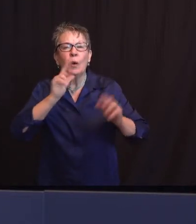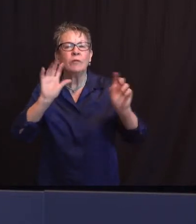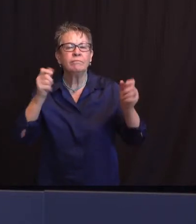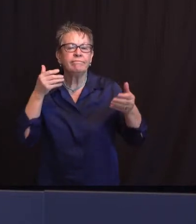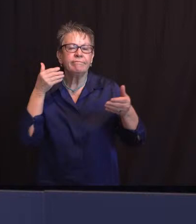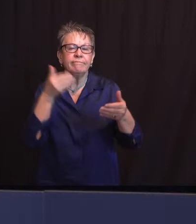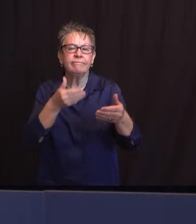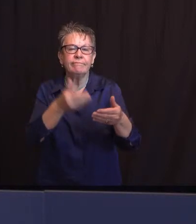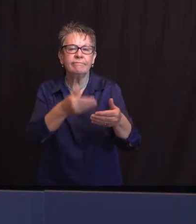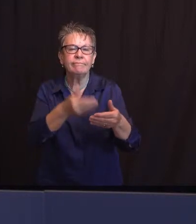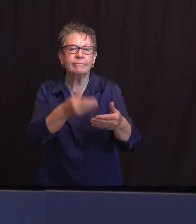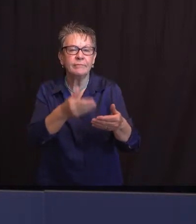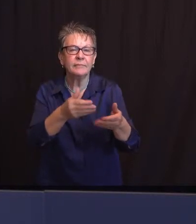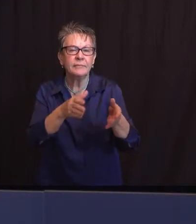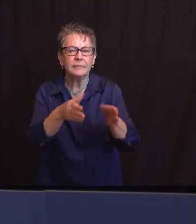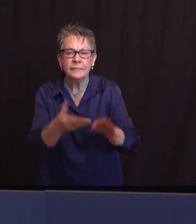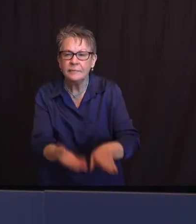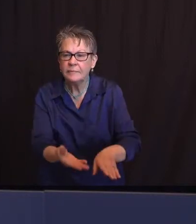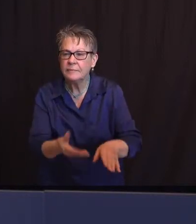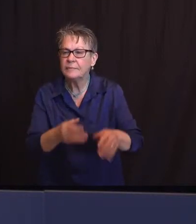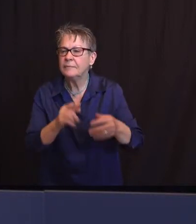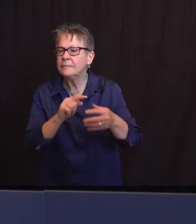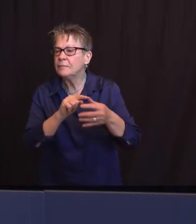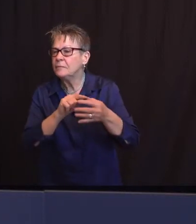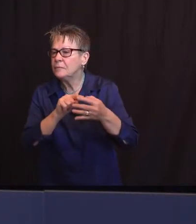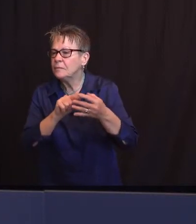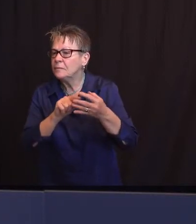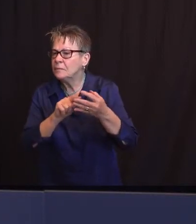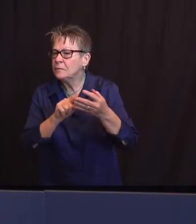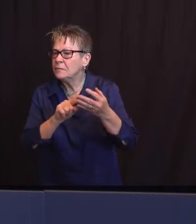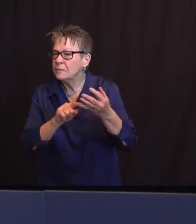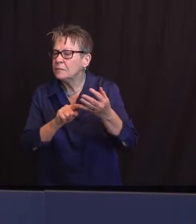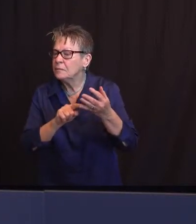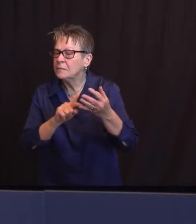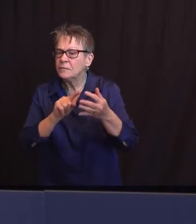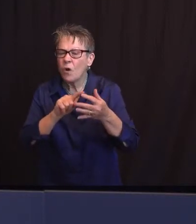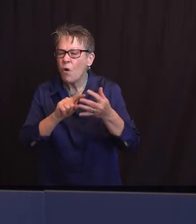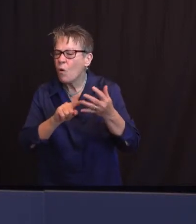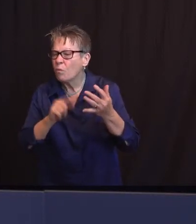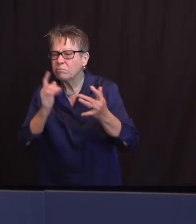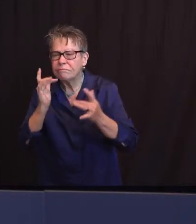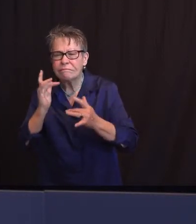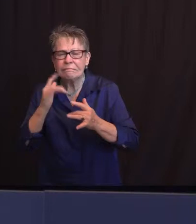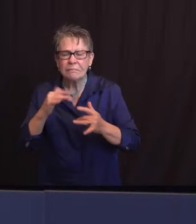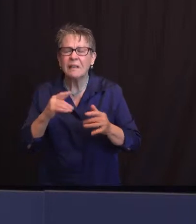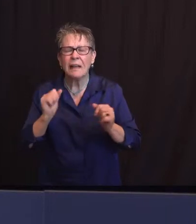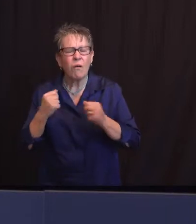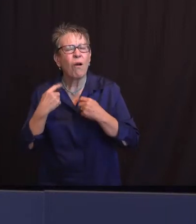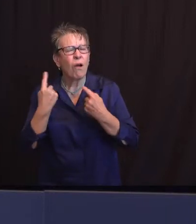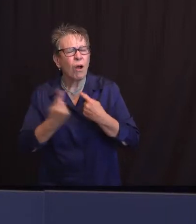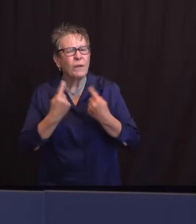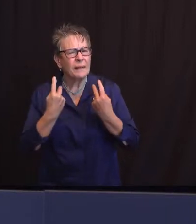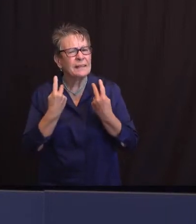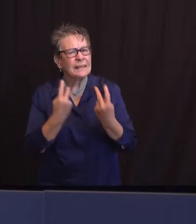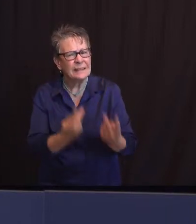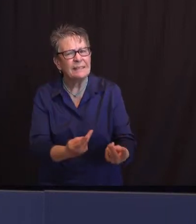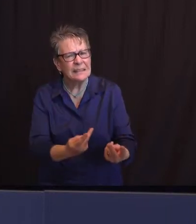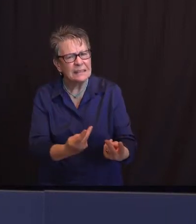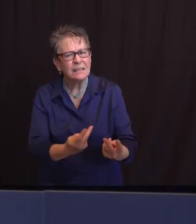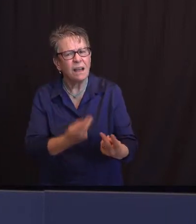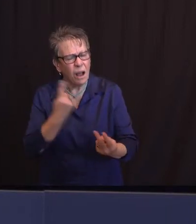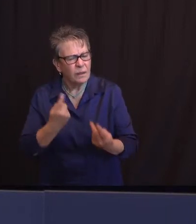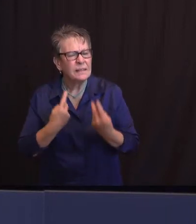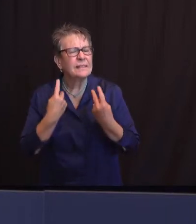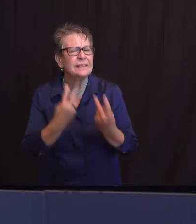facility's status. The department continues to work to balance expanding visitation while working to